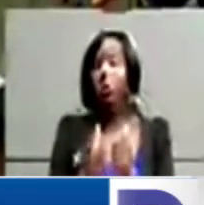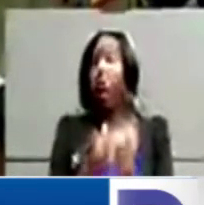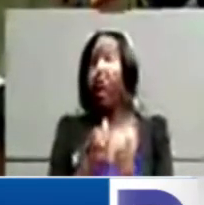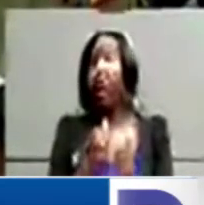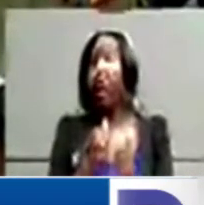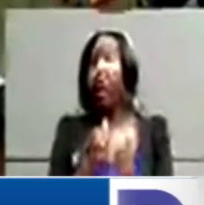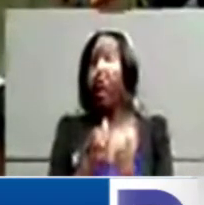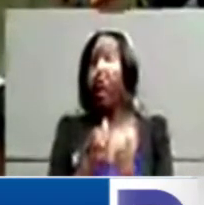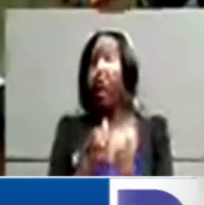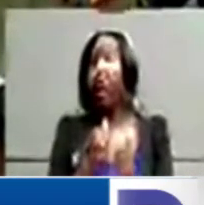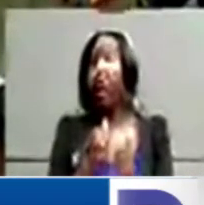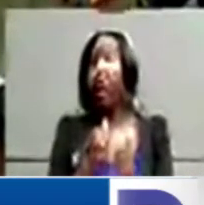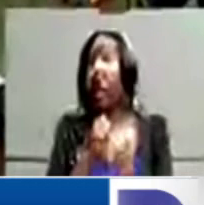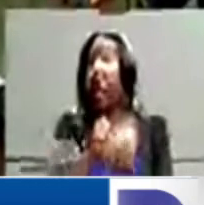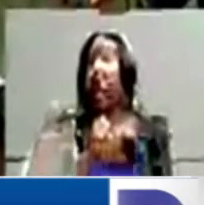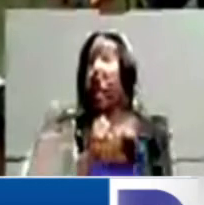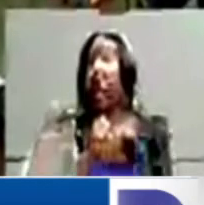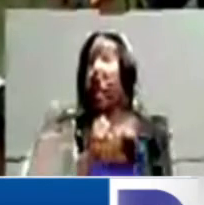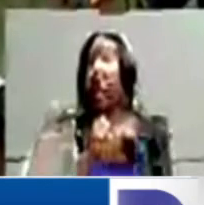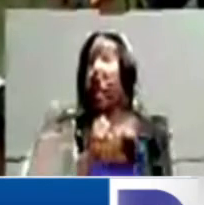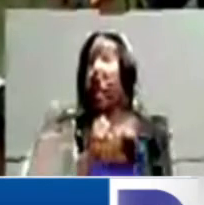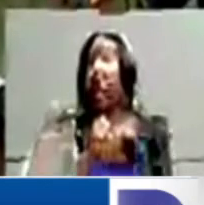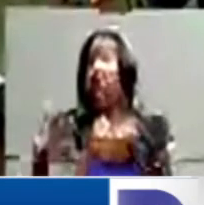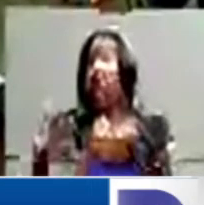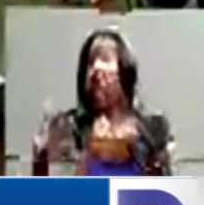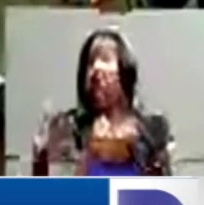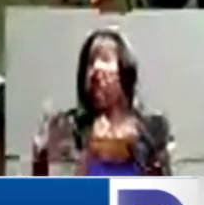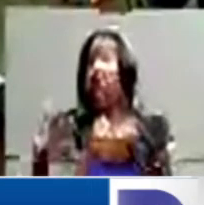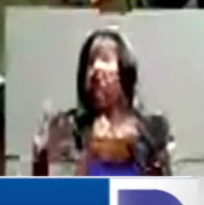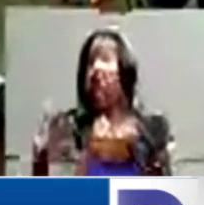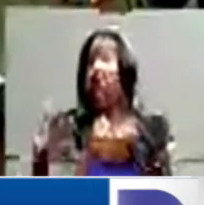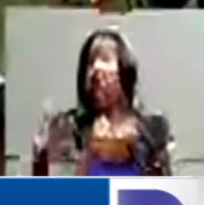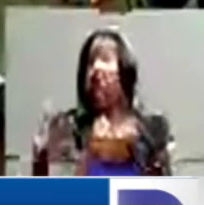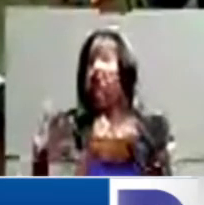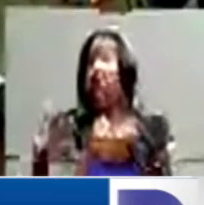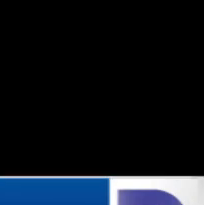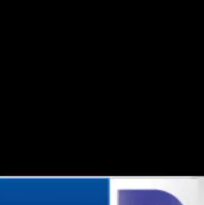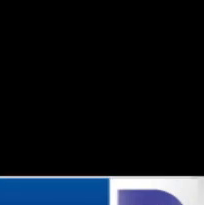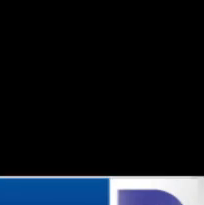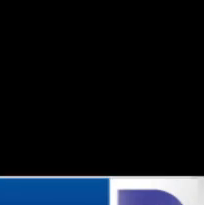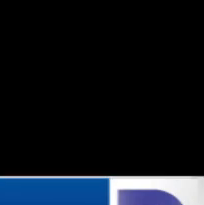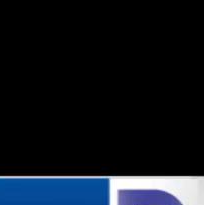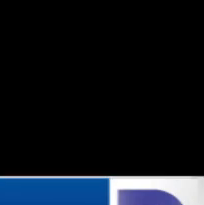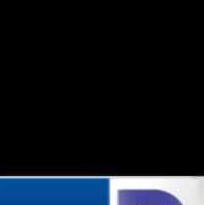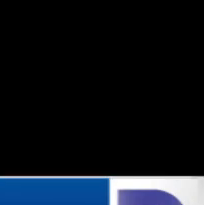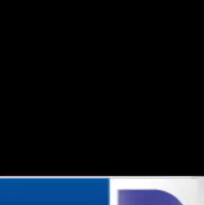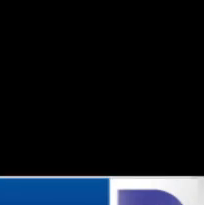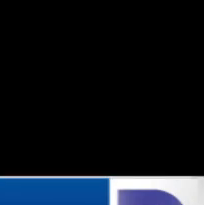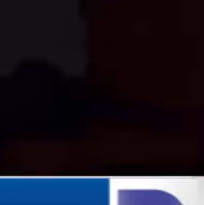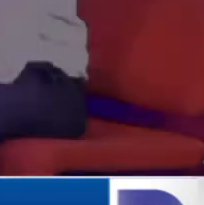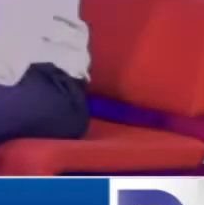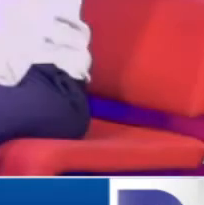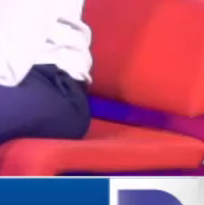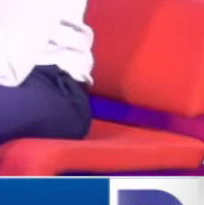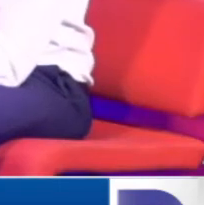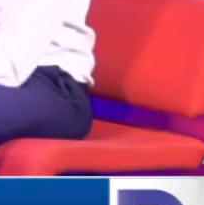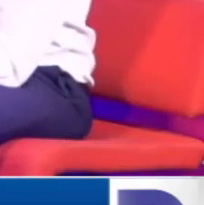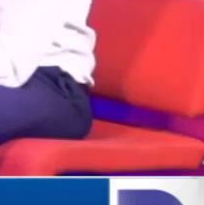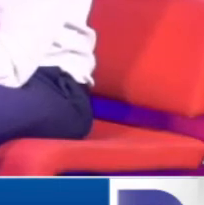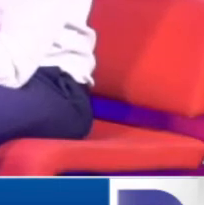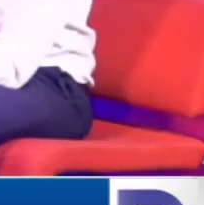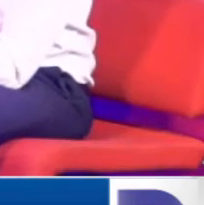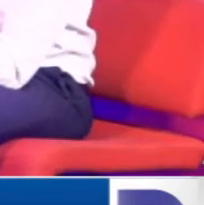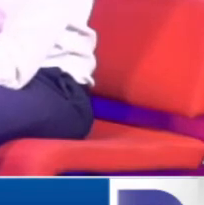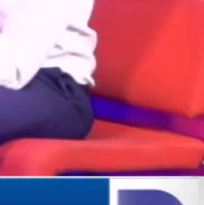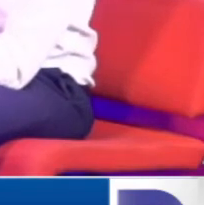saw another people in the same area actually stigmatizing the Chinese in the same area.